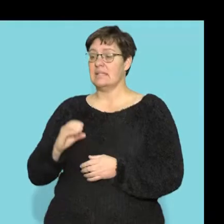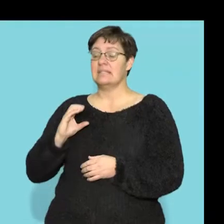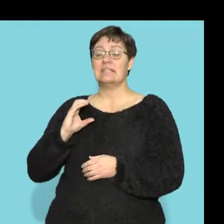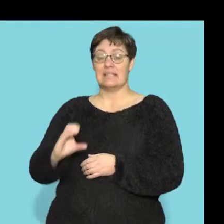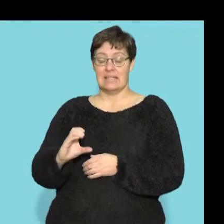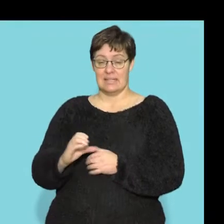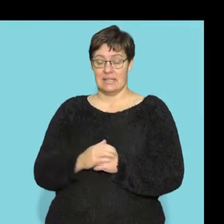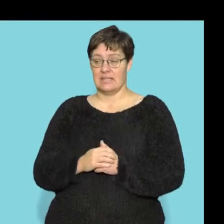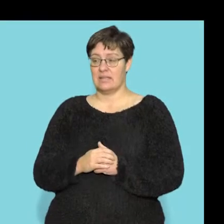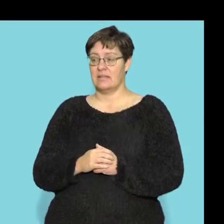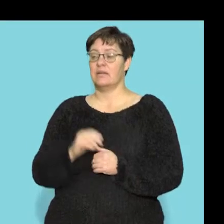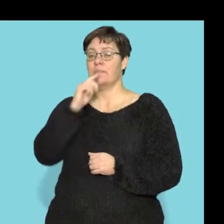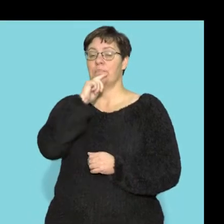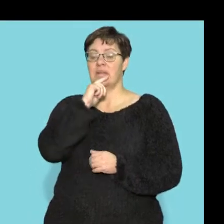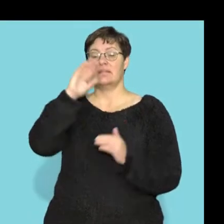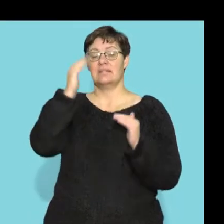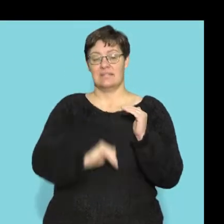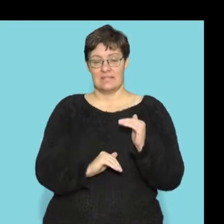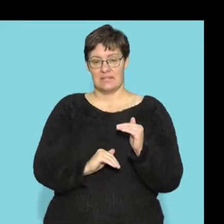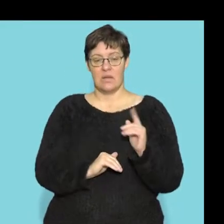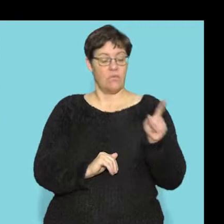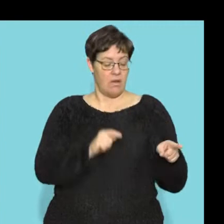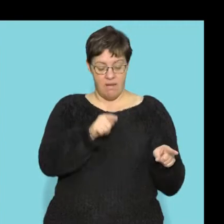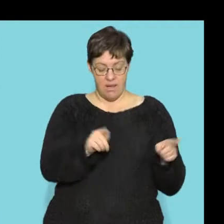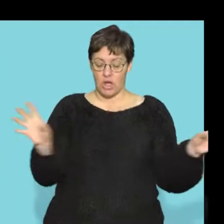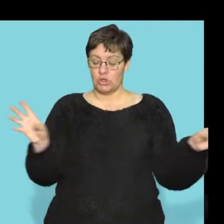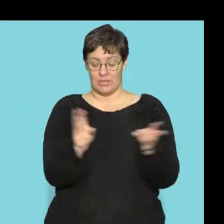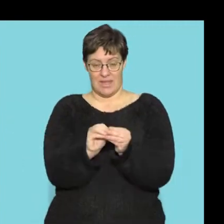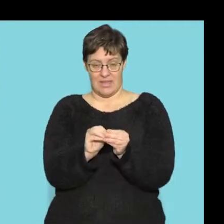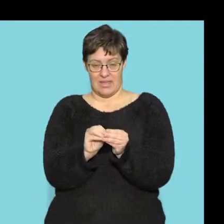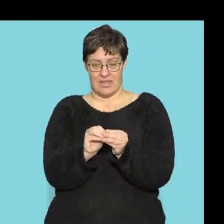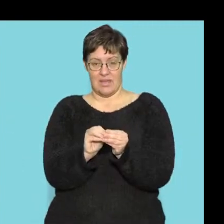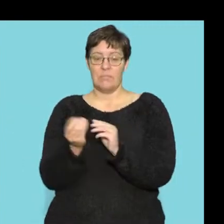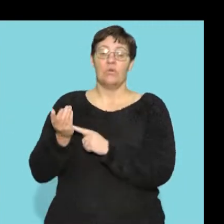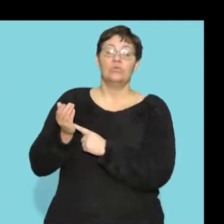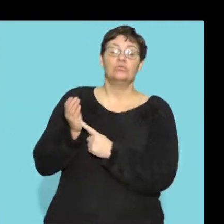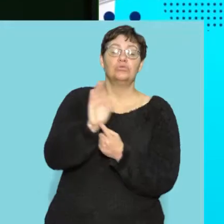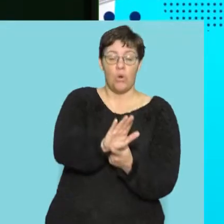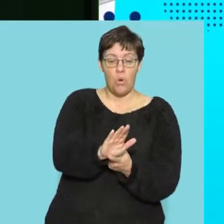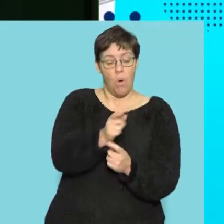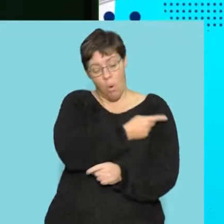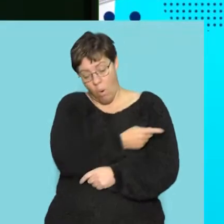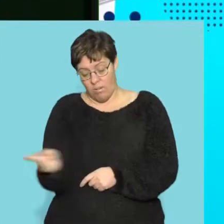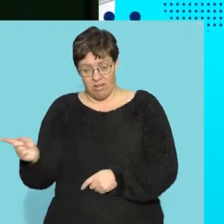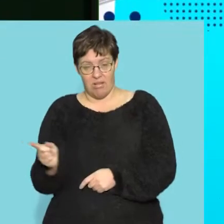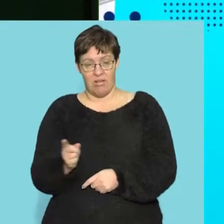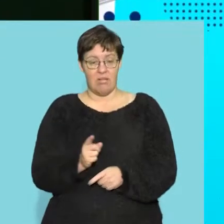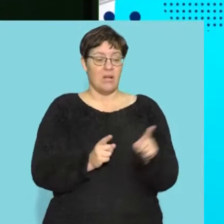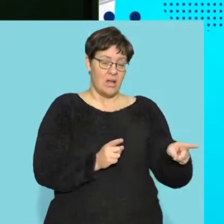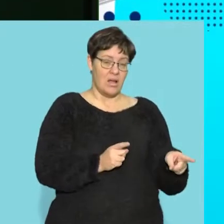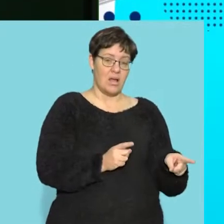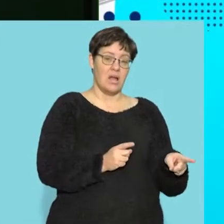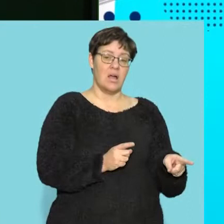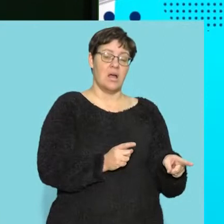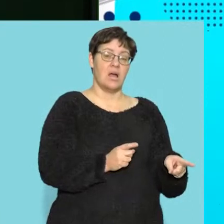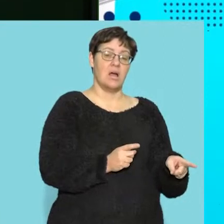obviously, was the depreciation, which we just concluded. We said, show all the depreciation. In this case, there was no